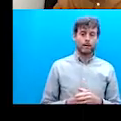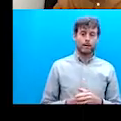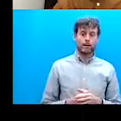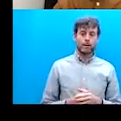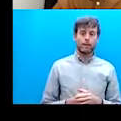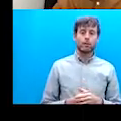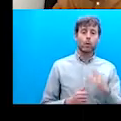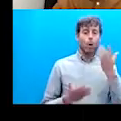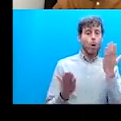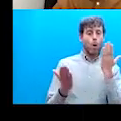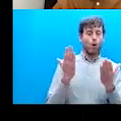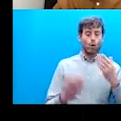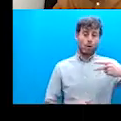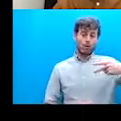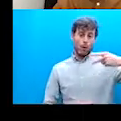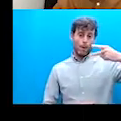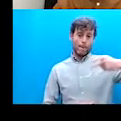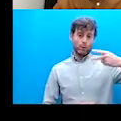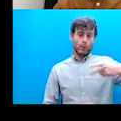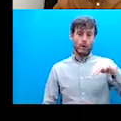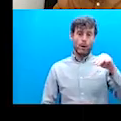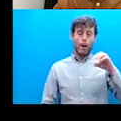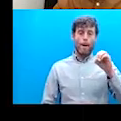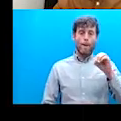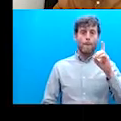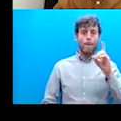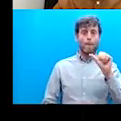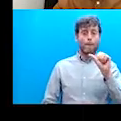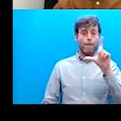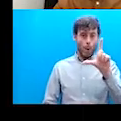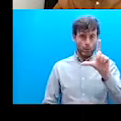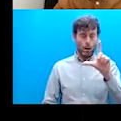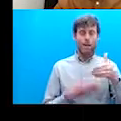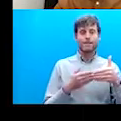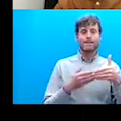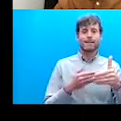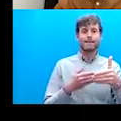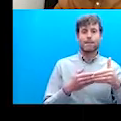contrast between modal and temporal adjectives, and